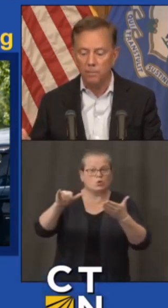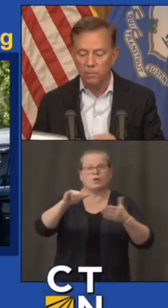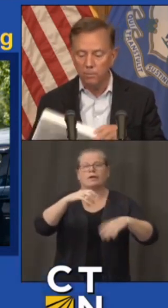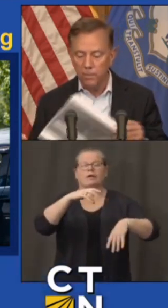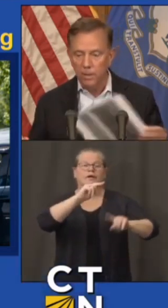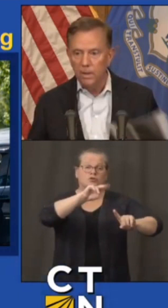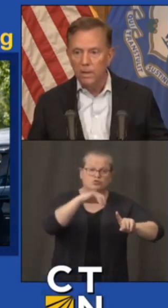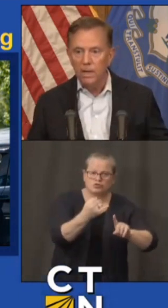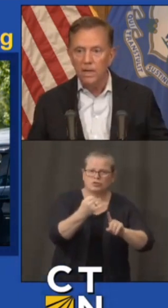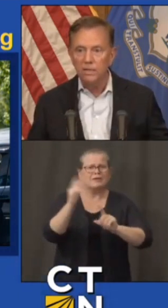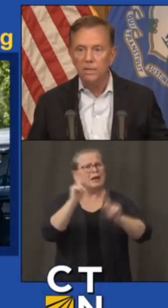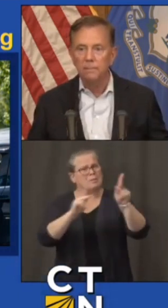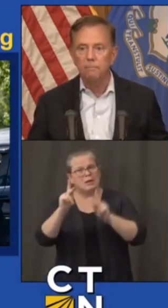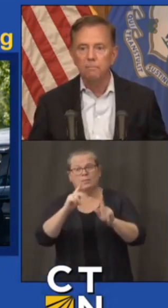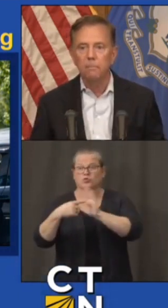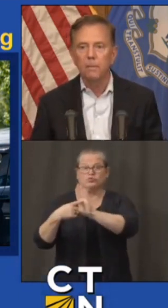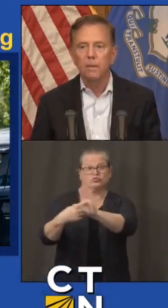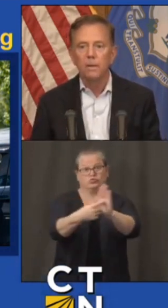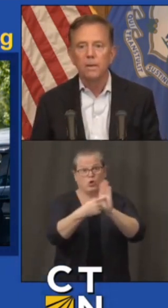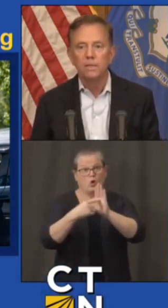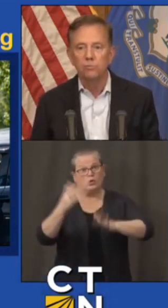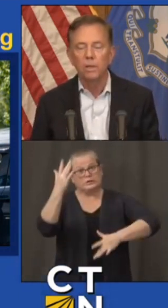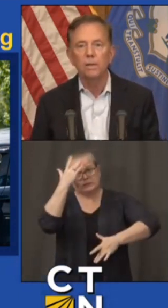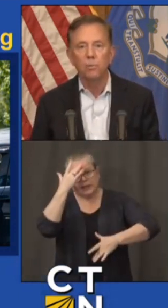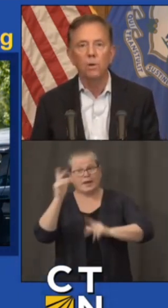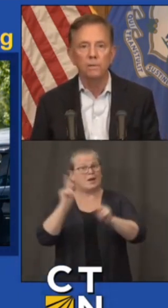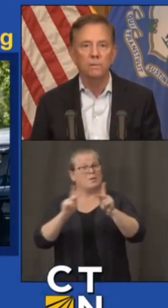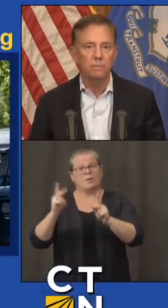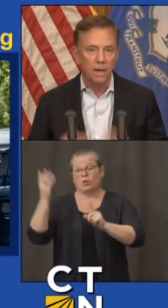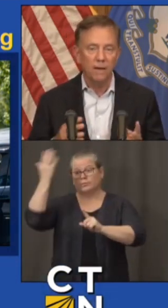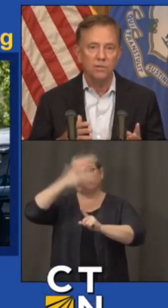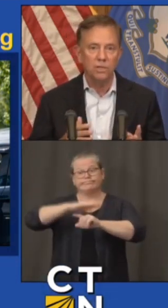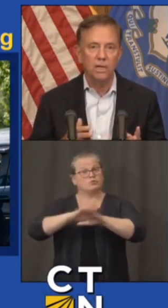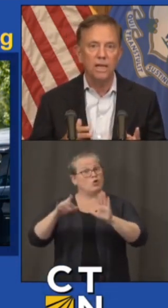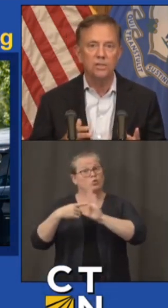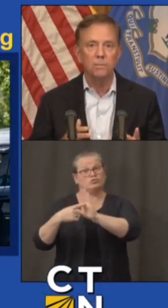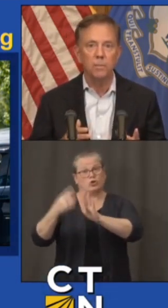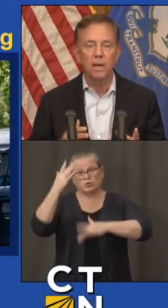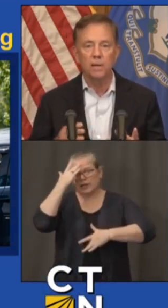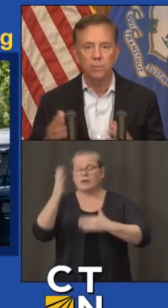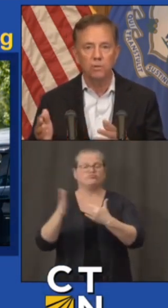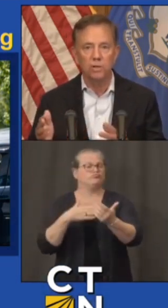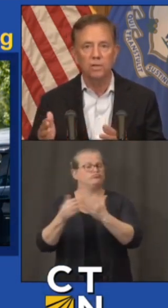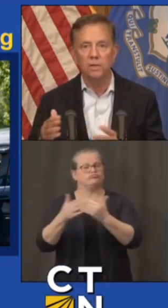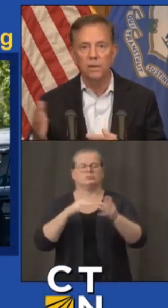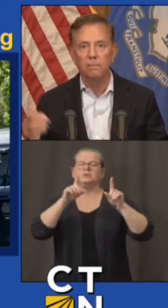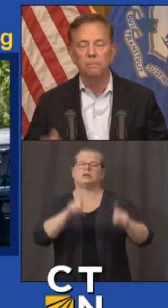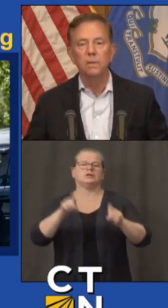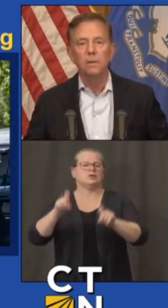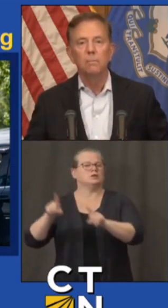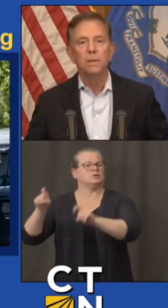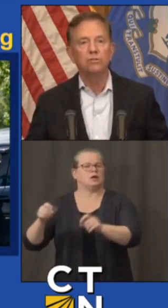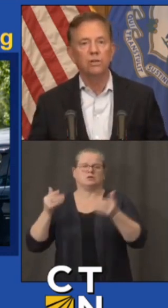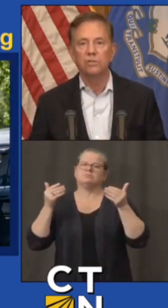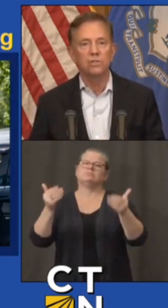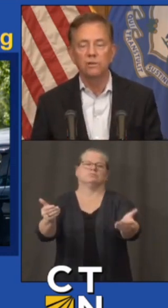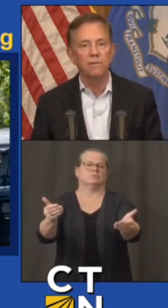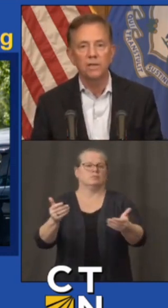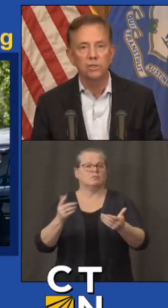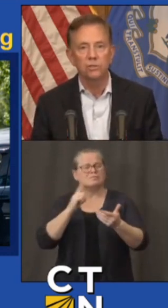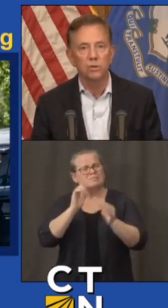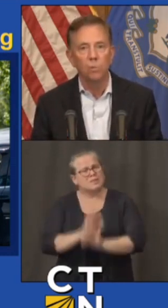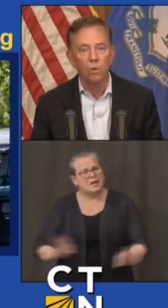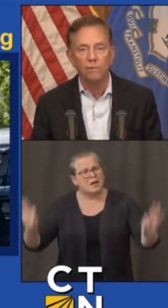asymptomatic people, and it's really important. Obviously, an asymptomatic person can be just